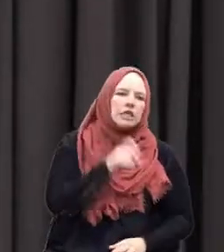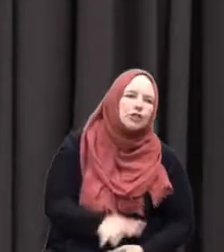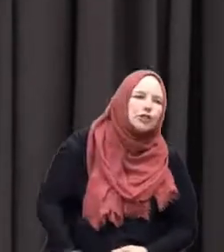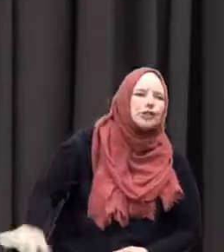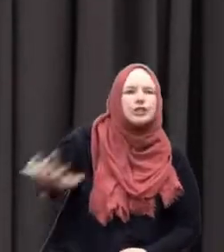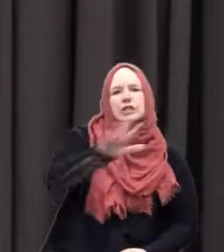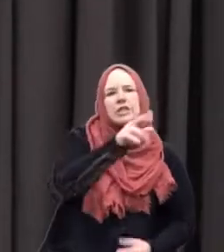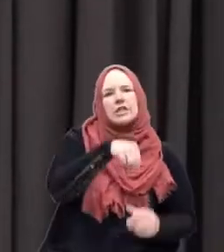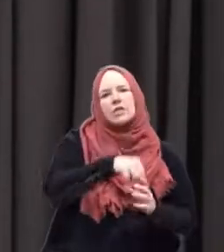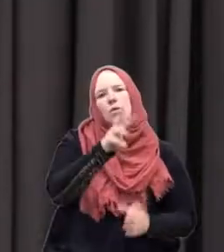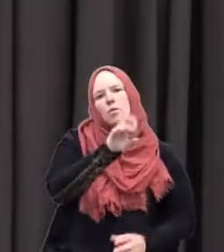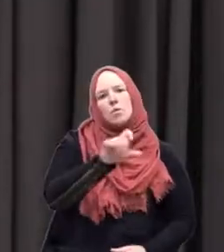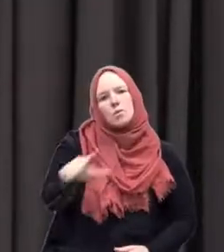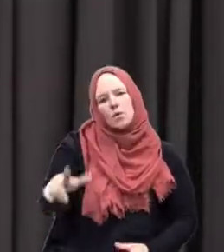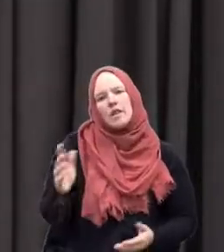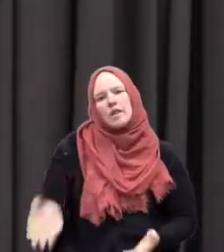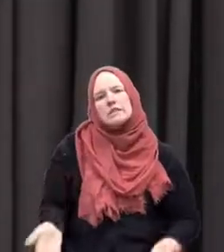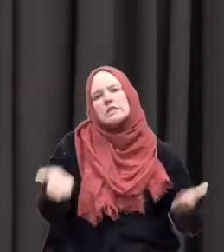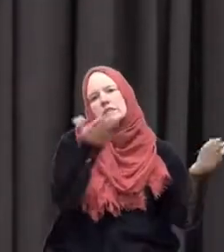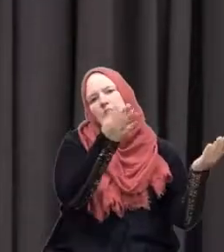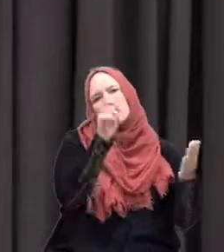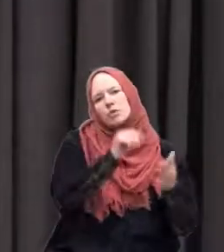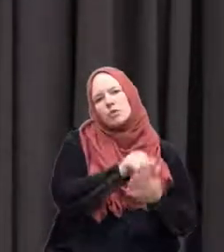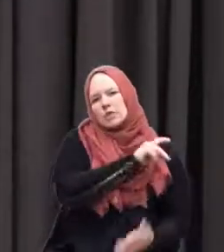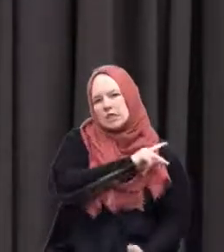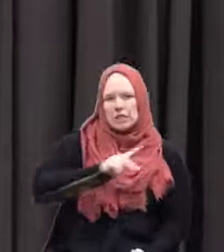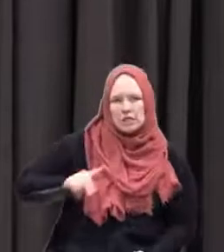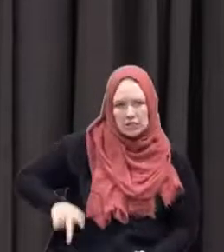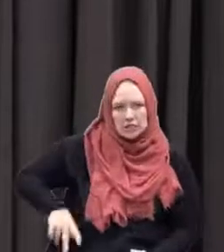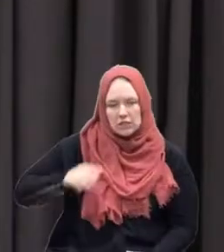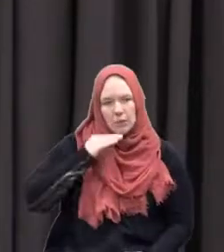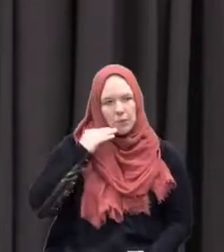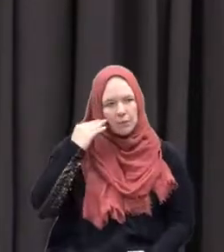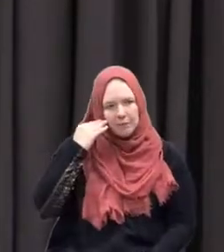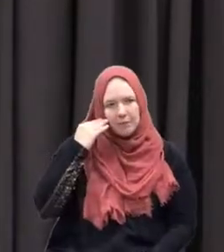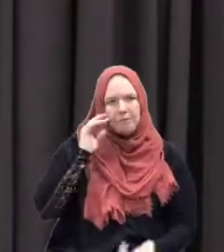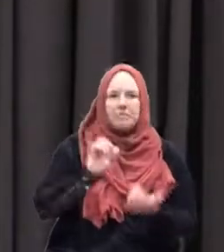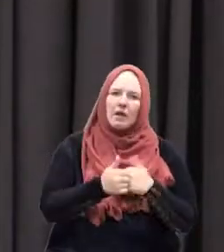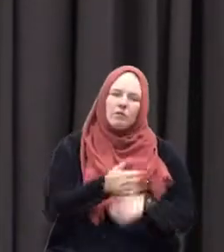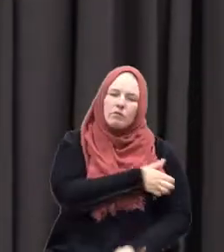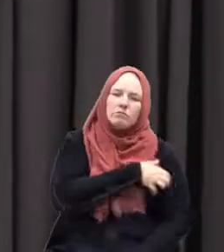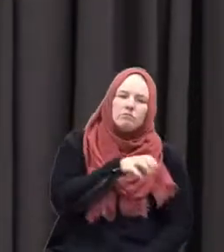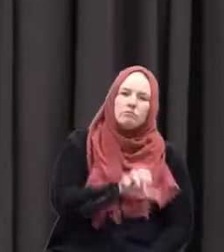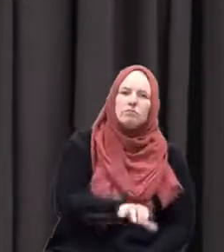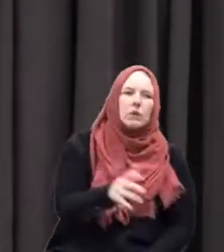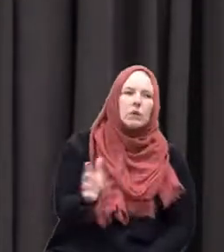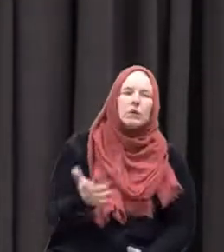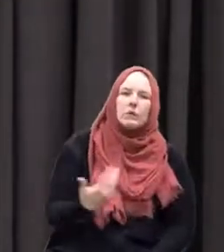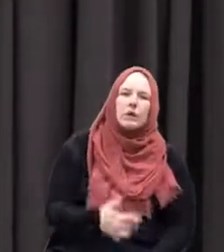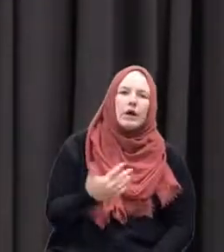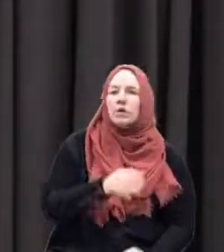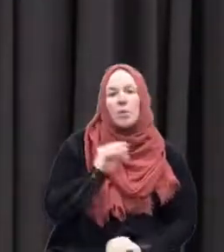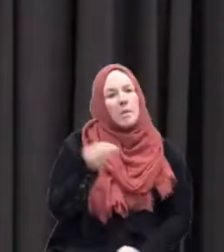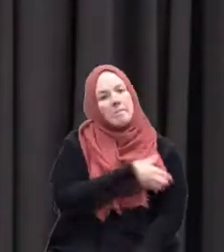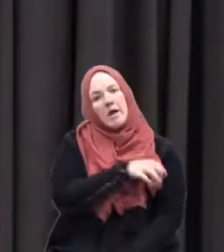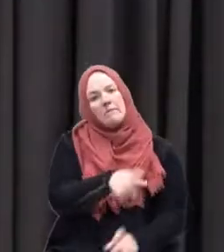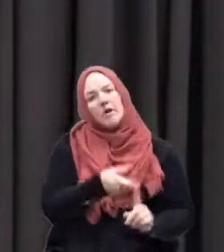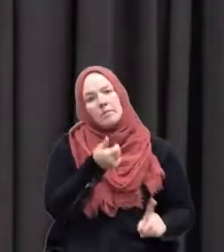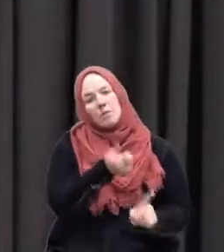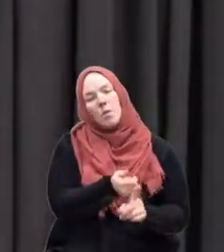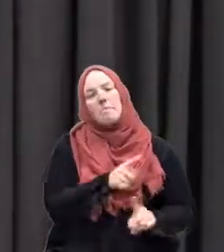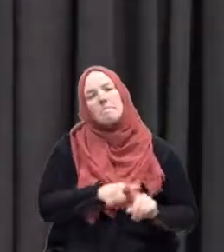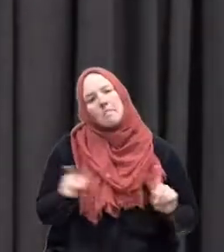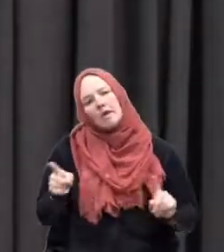well, into the king or the prime minister. How he was empowered. No power of his